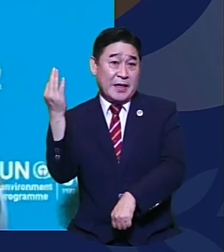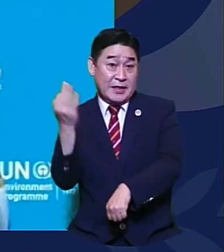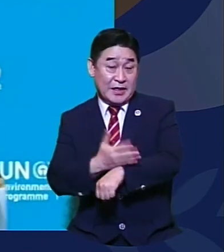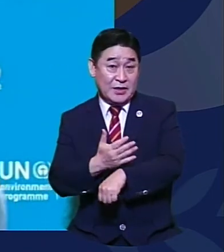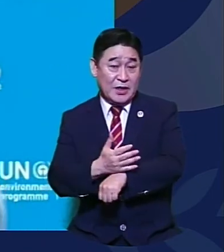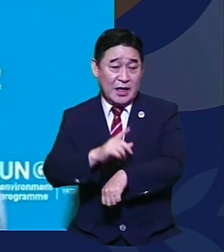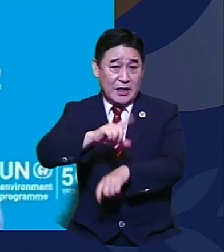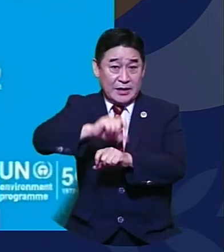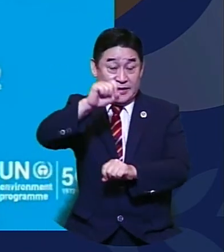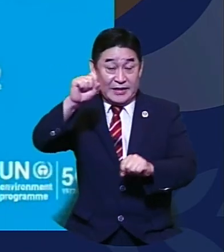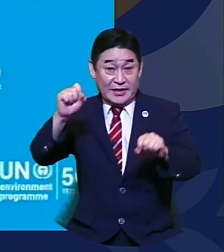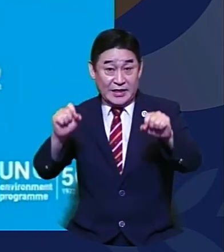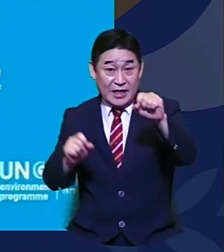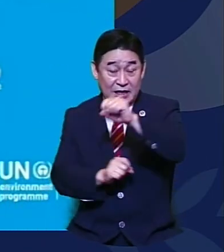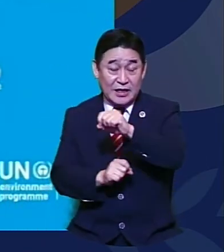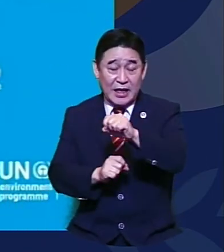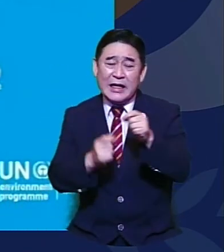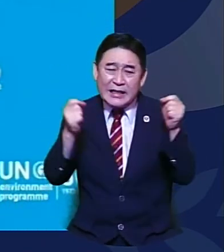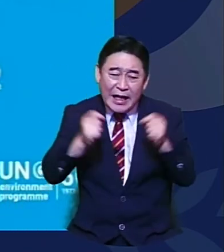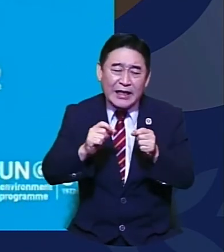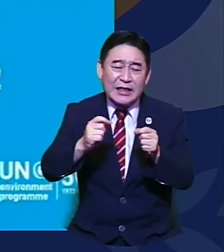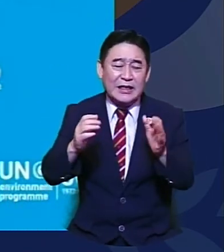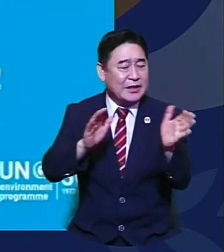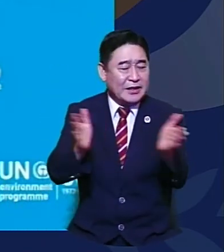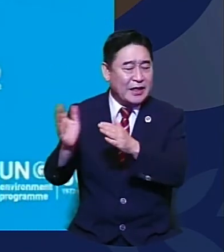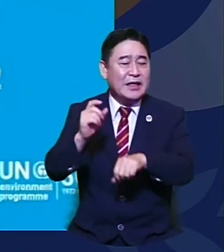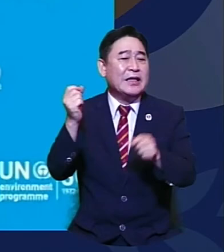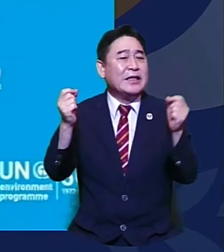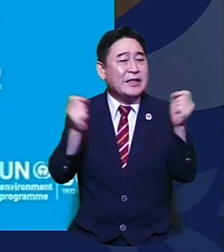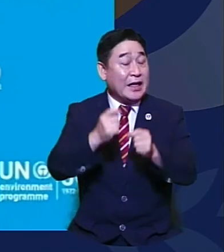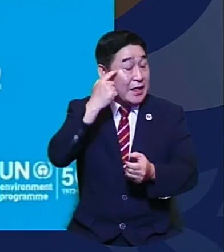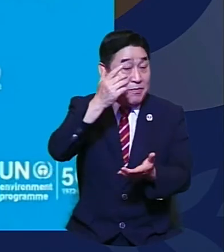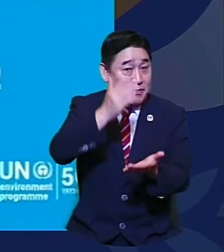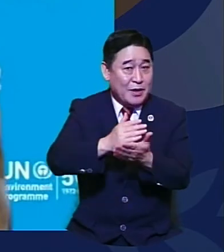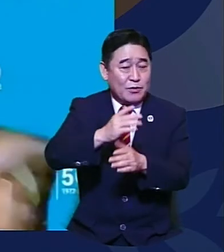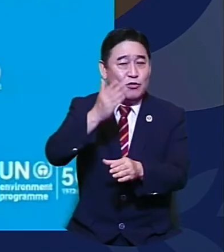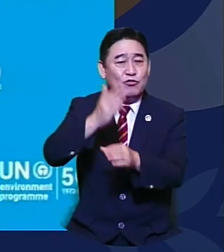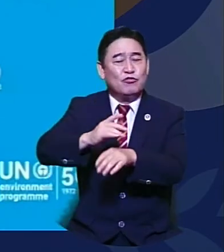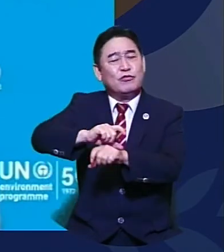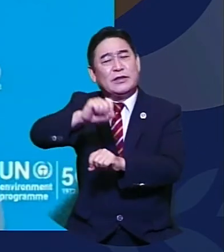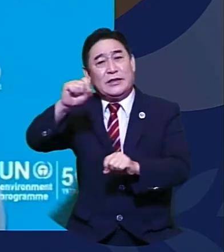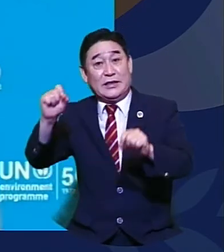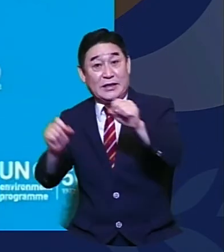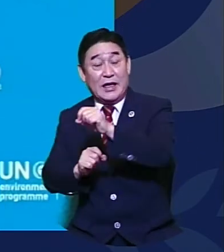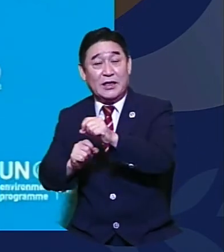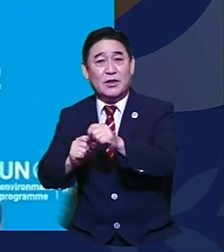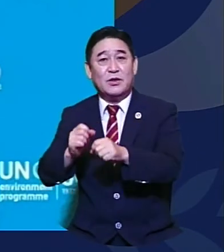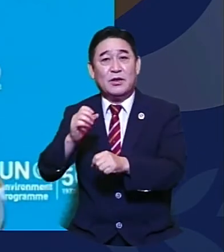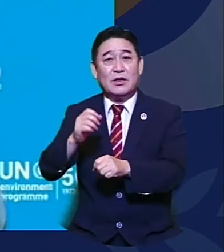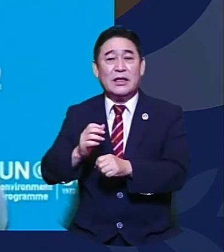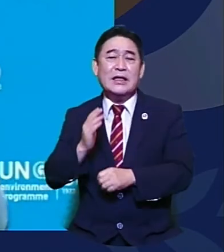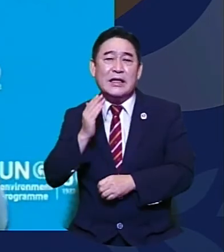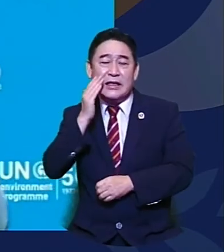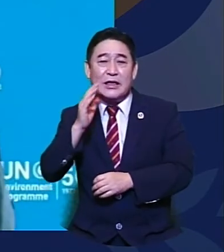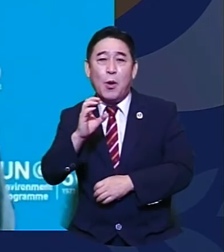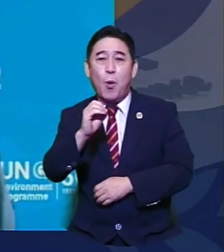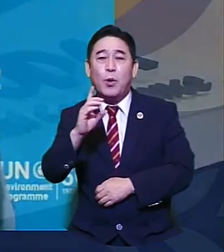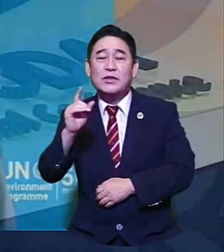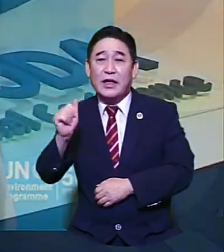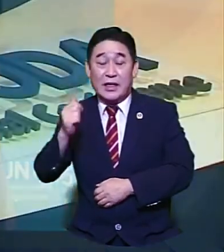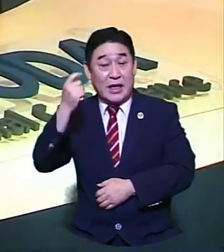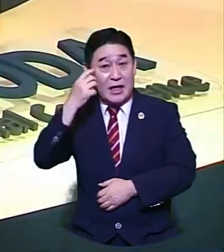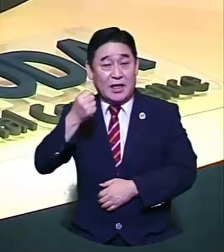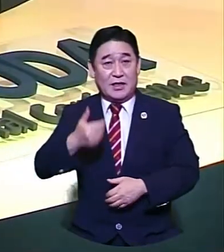view, but a medium and a long-term benefits of the green ODA. Thank you, Joyce.